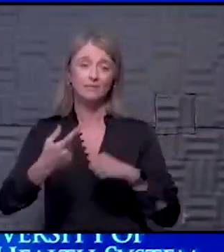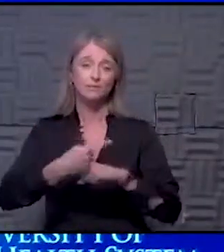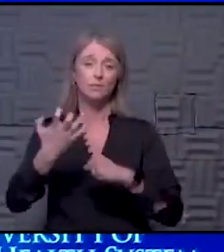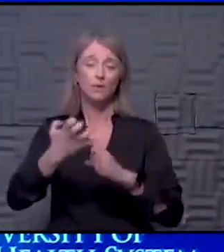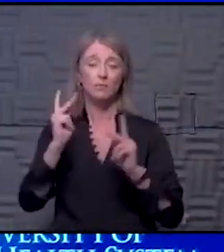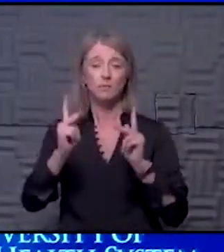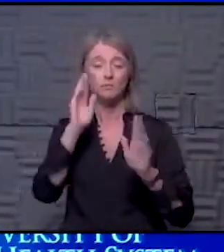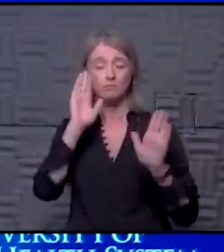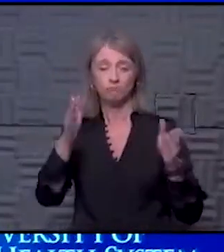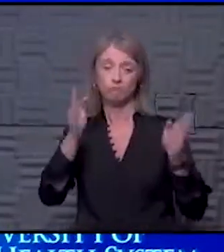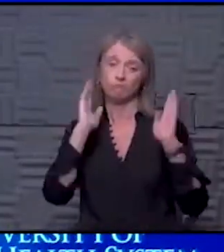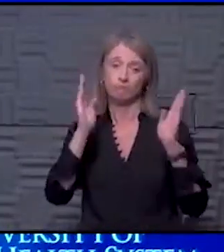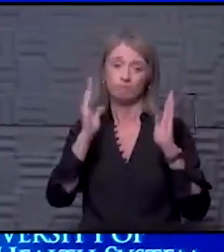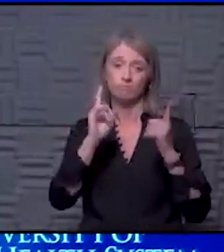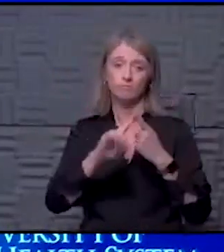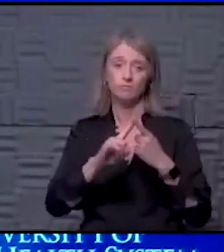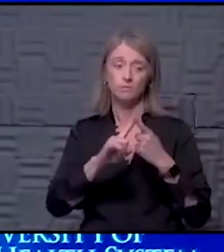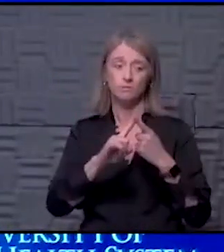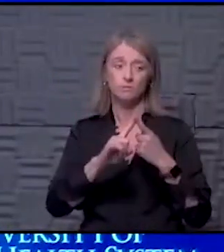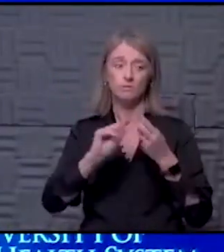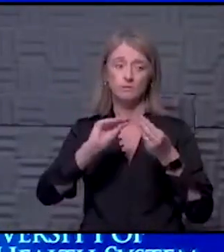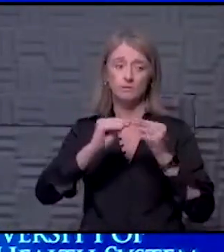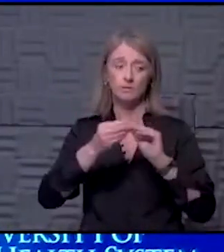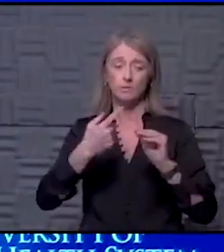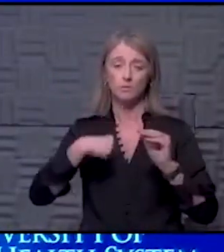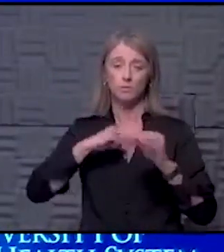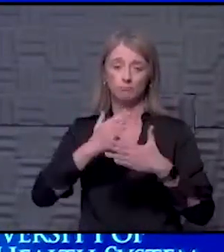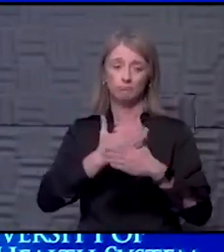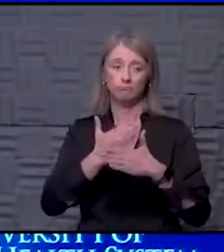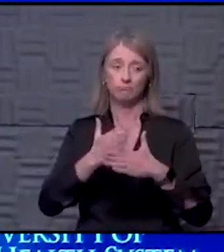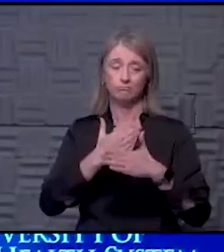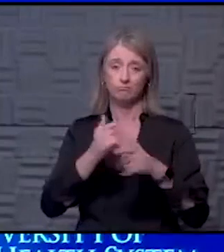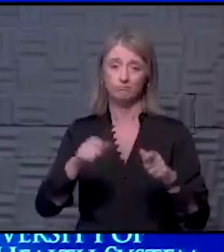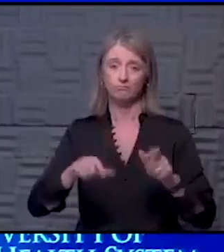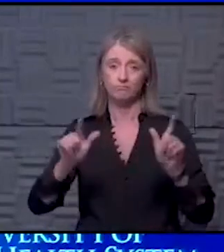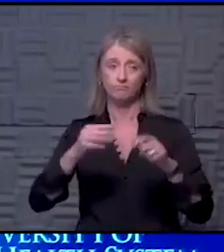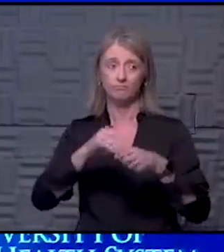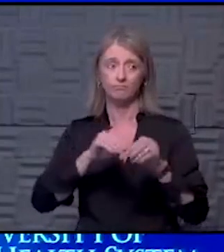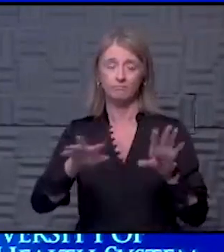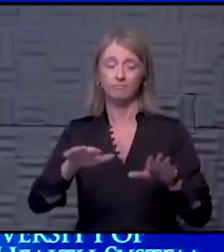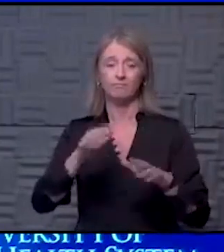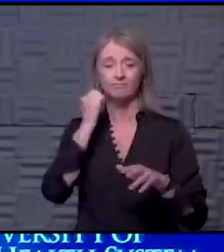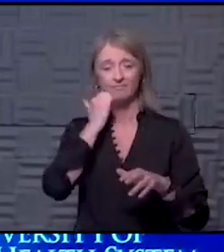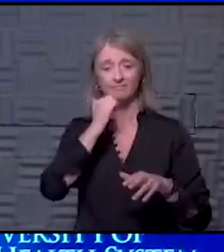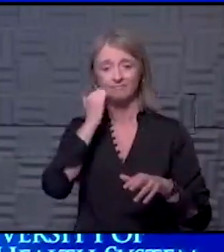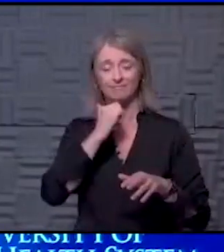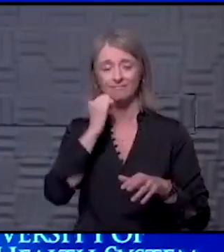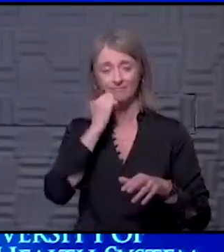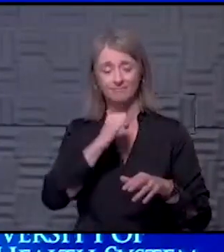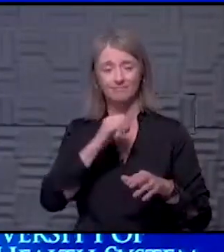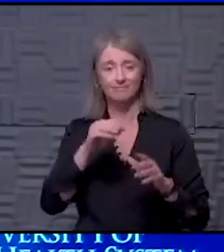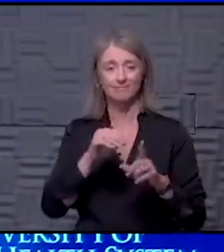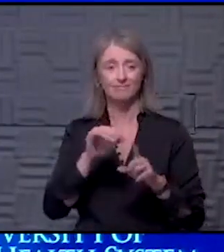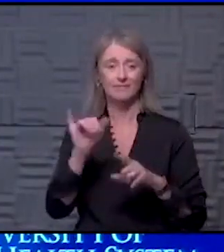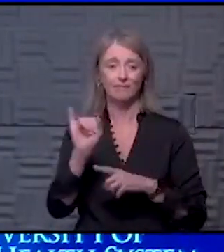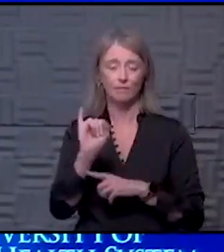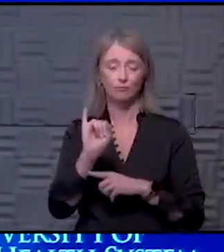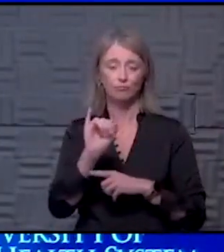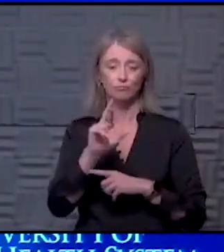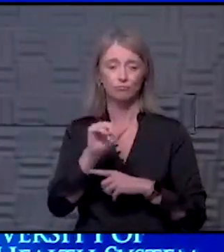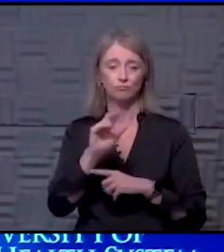folks to pay attention to one set of numbers that we've shared in this pandemic, and that's the daily infection rate, the 7-day